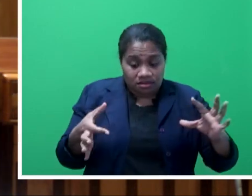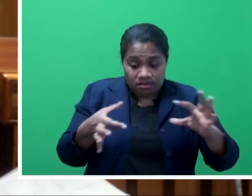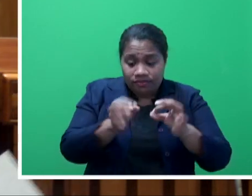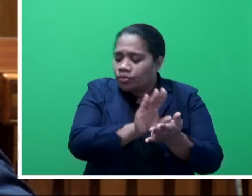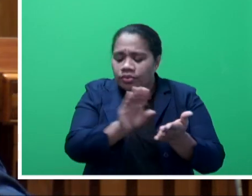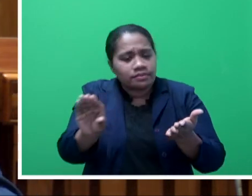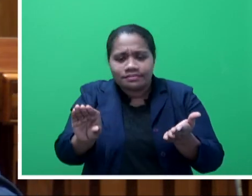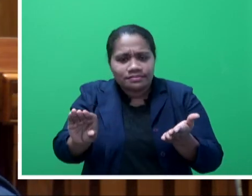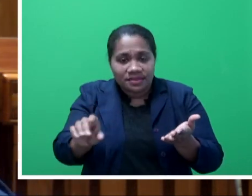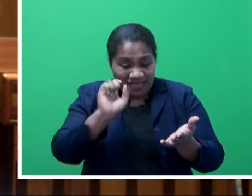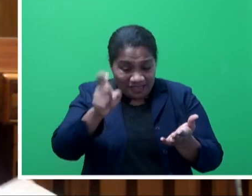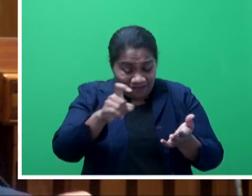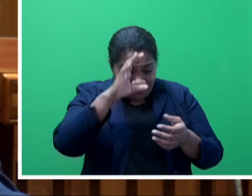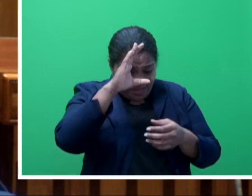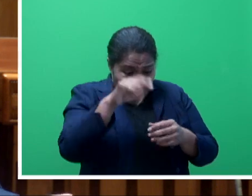Very basic,